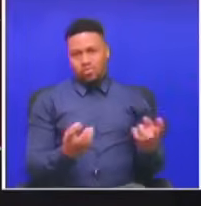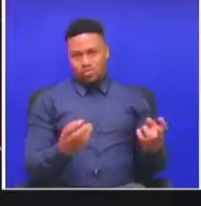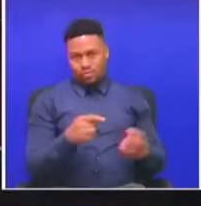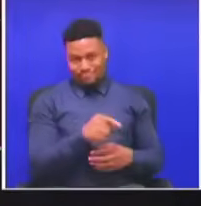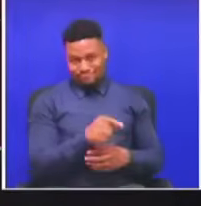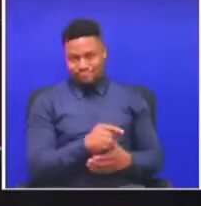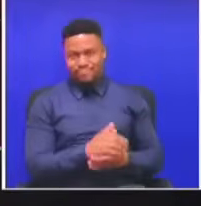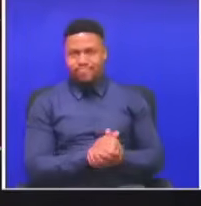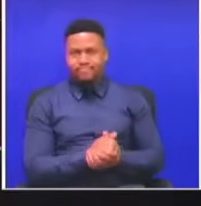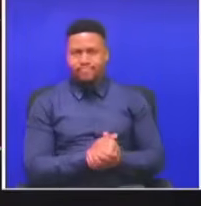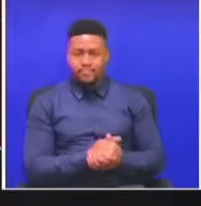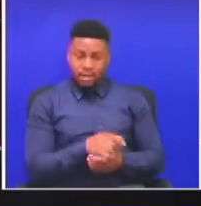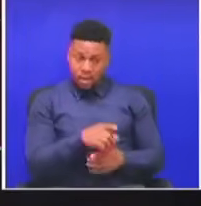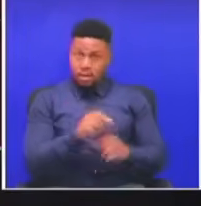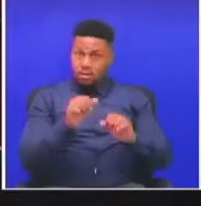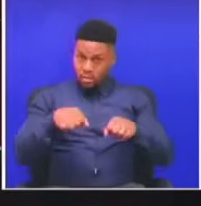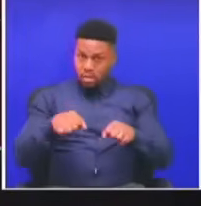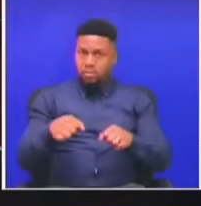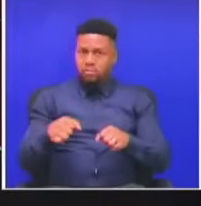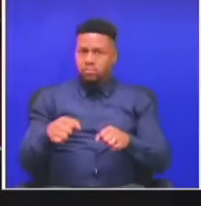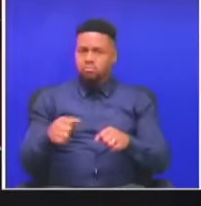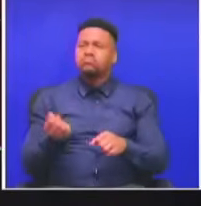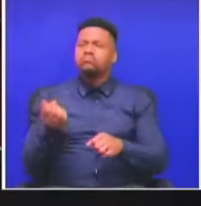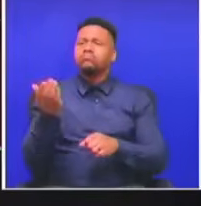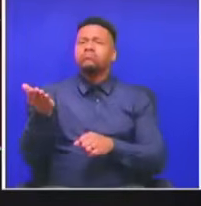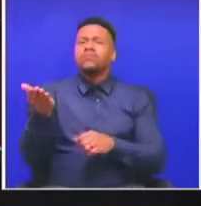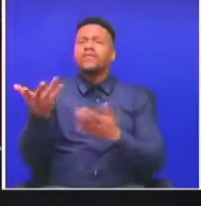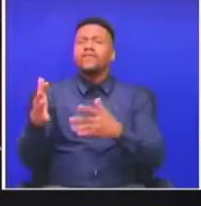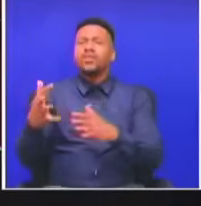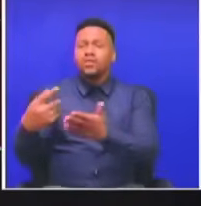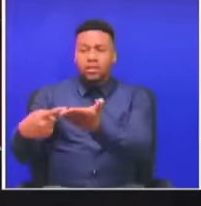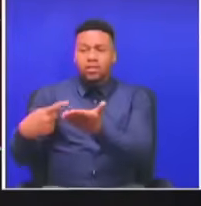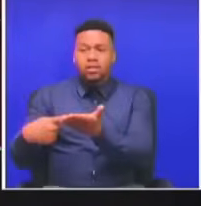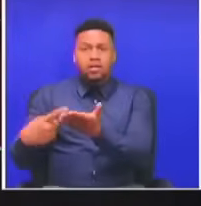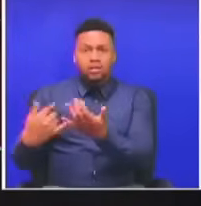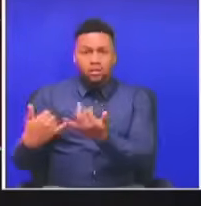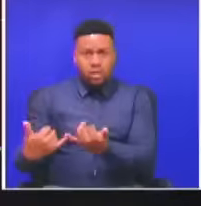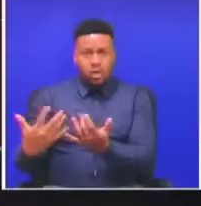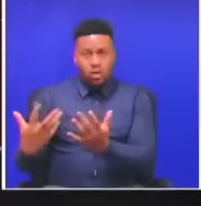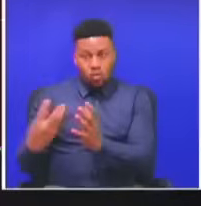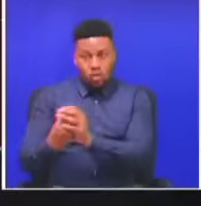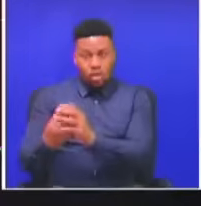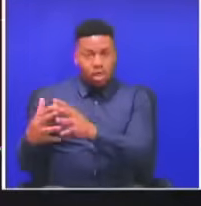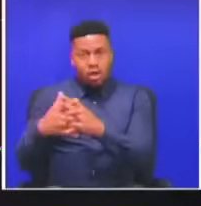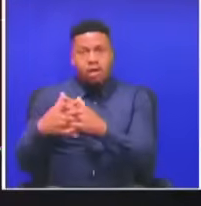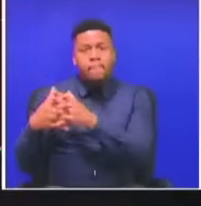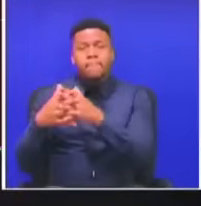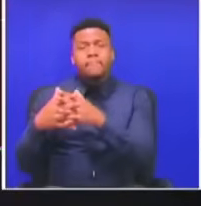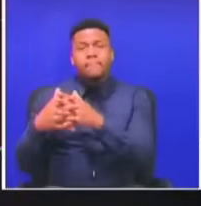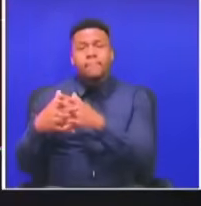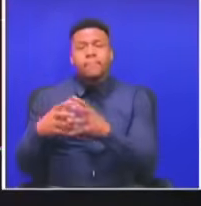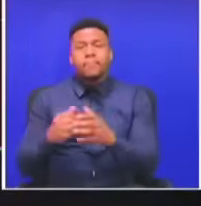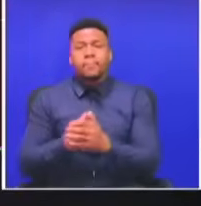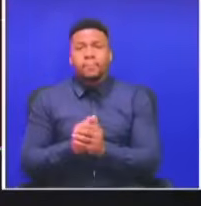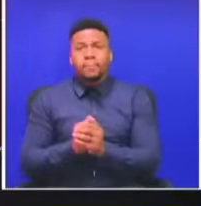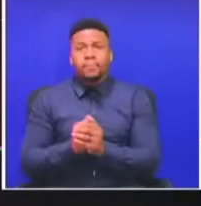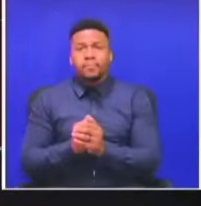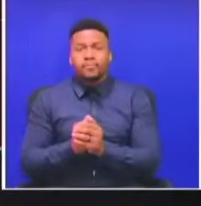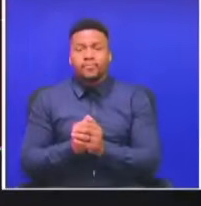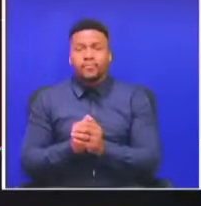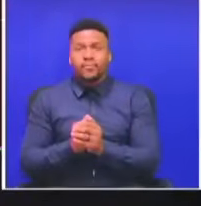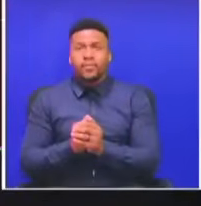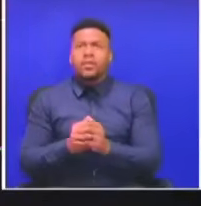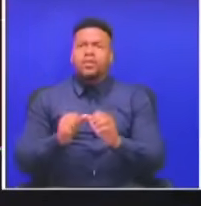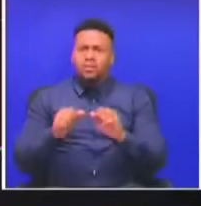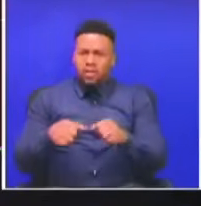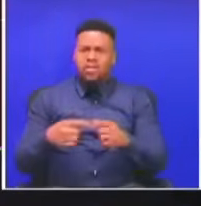table as we are having these engagements now with the United States. And we have been, yes,